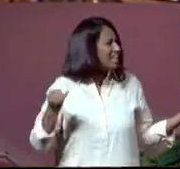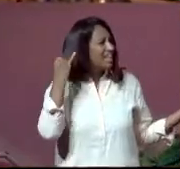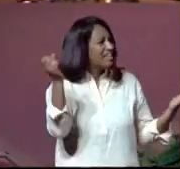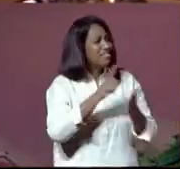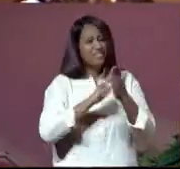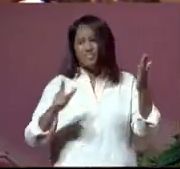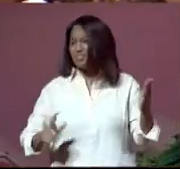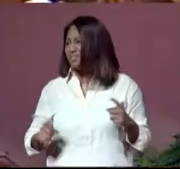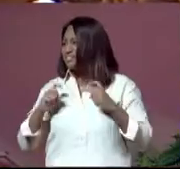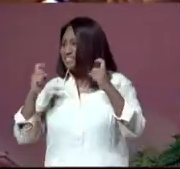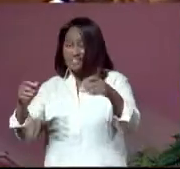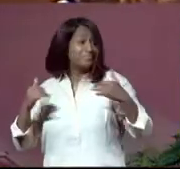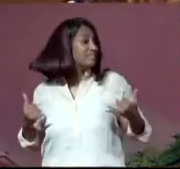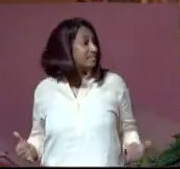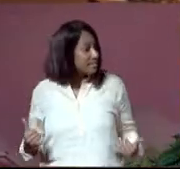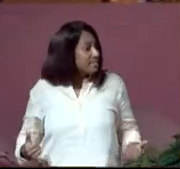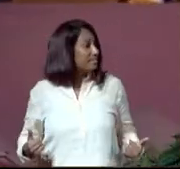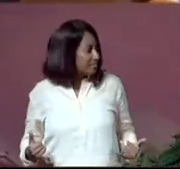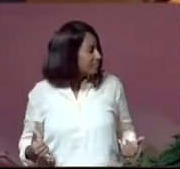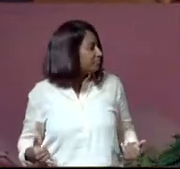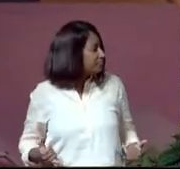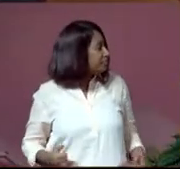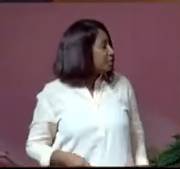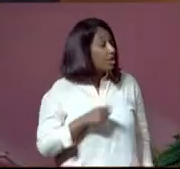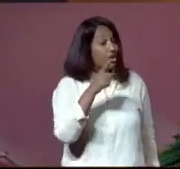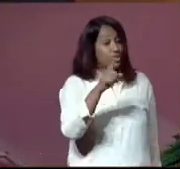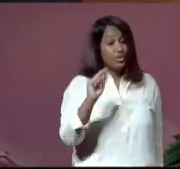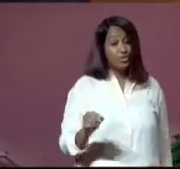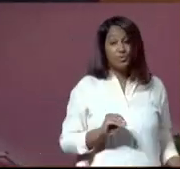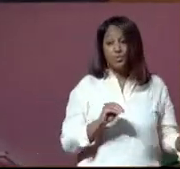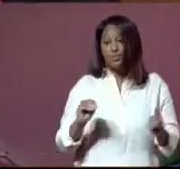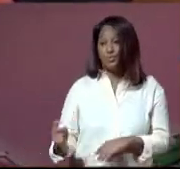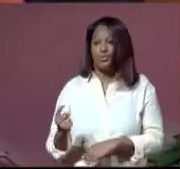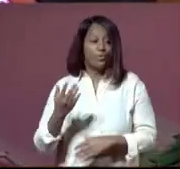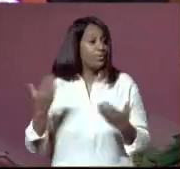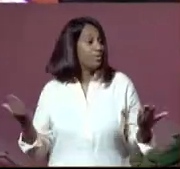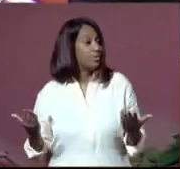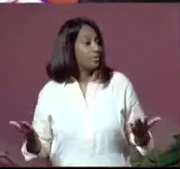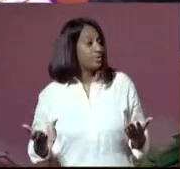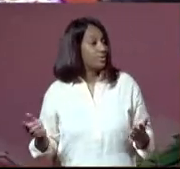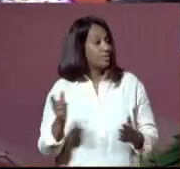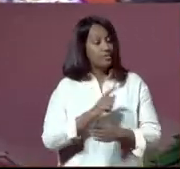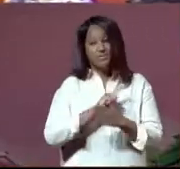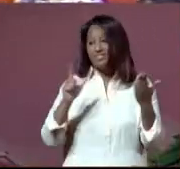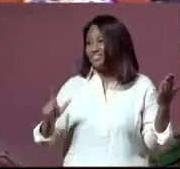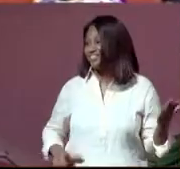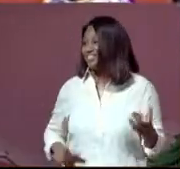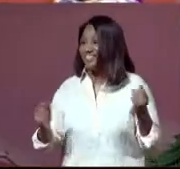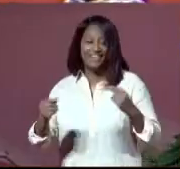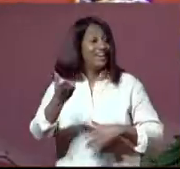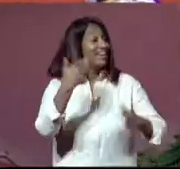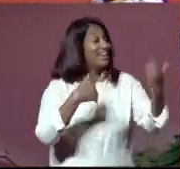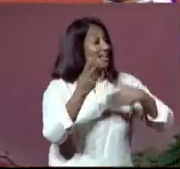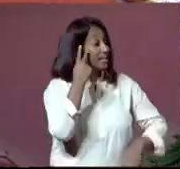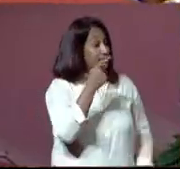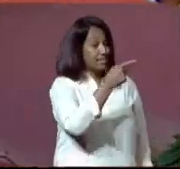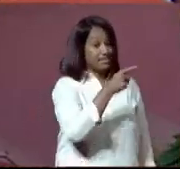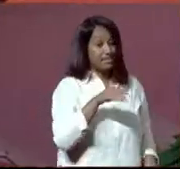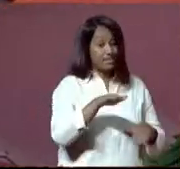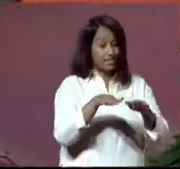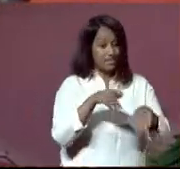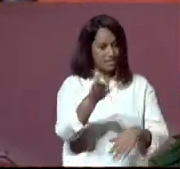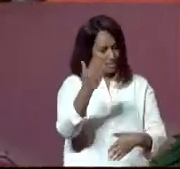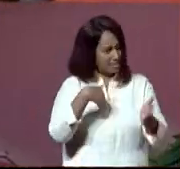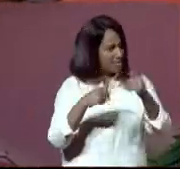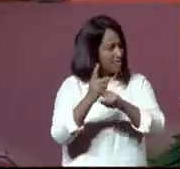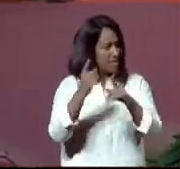Lord has given me today, hey, you move first. Watch what the Lord's going to do. Come on, come on. Yeah, I see you walking.